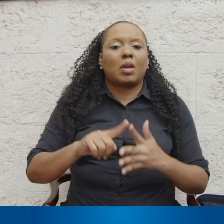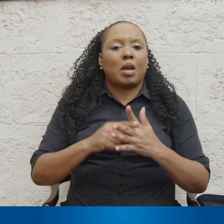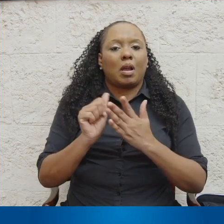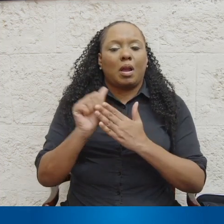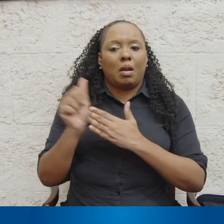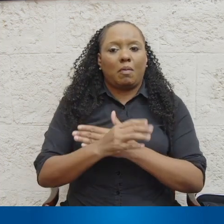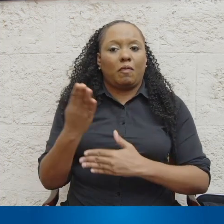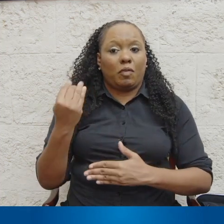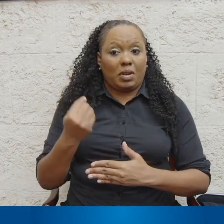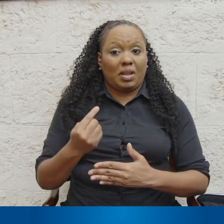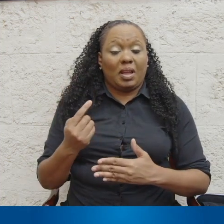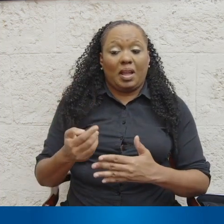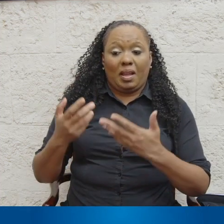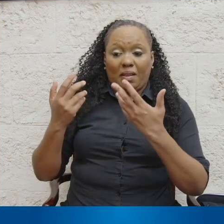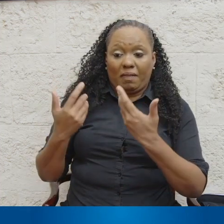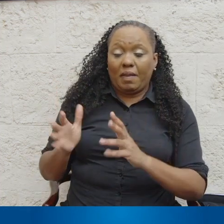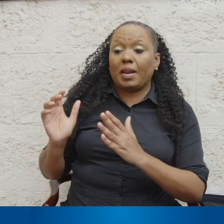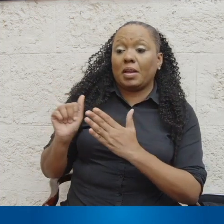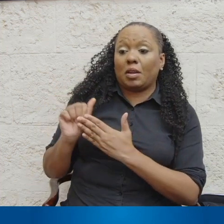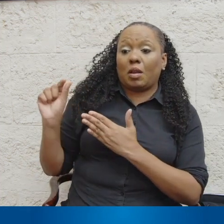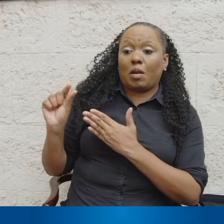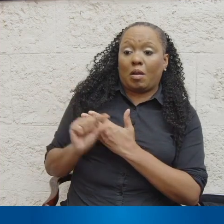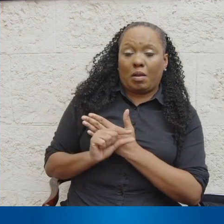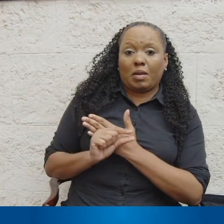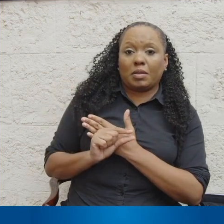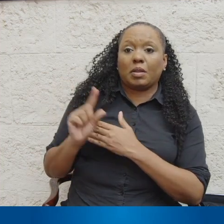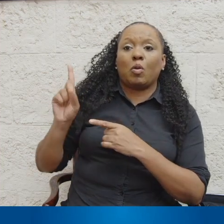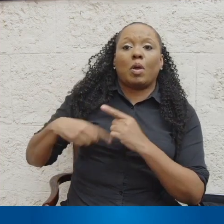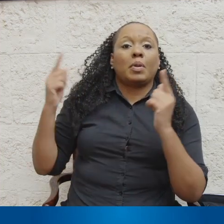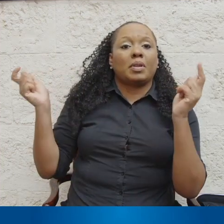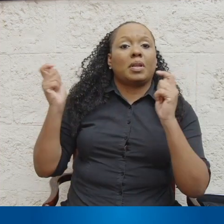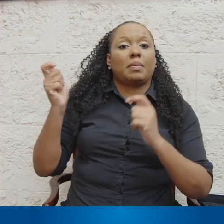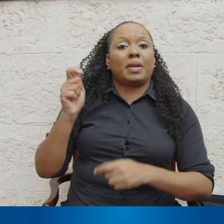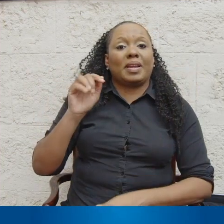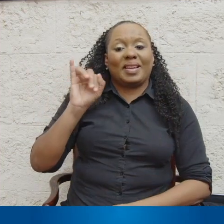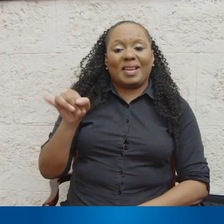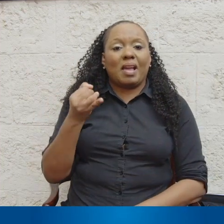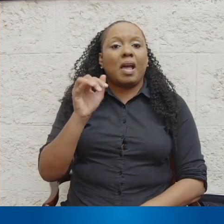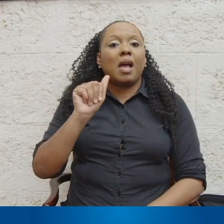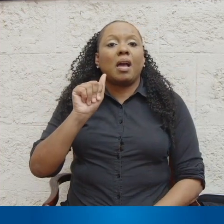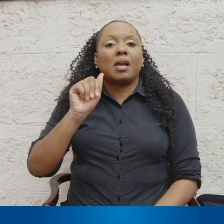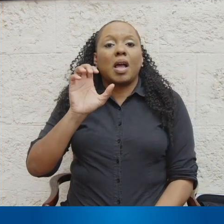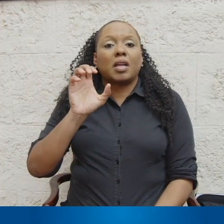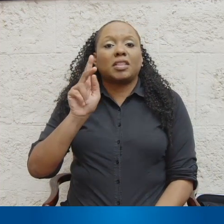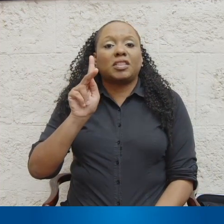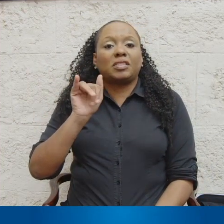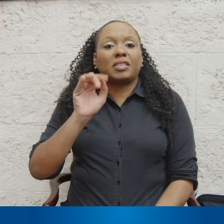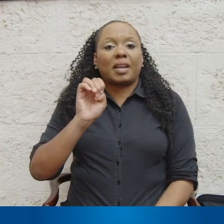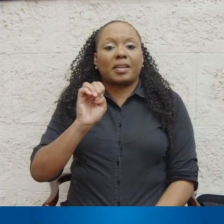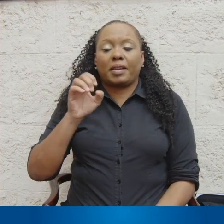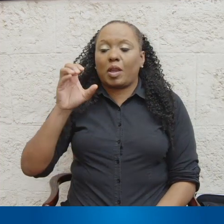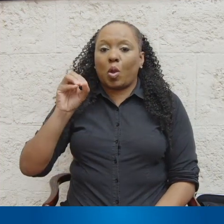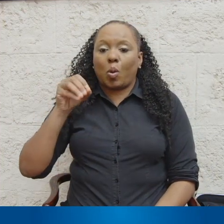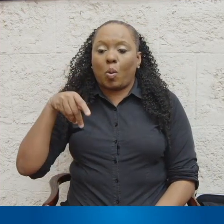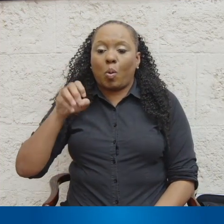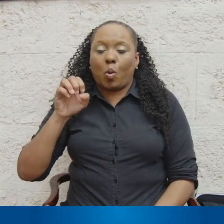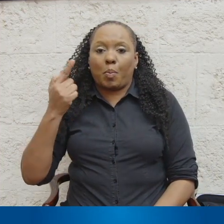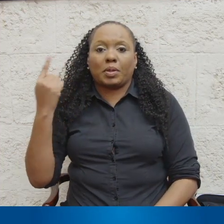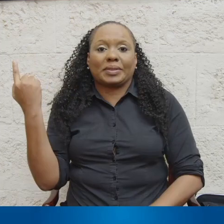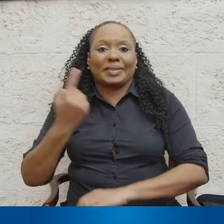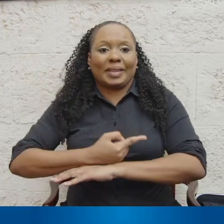end on August 27th when we celebrate Jackie Opal Day. I think a couple of things that are important.